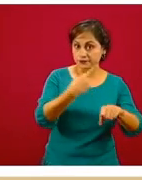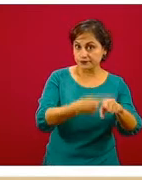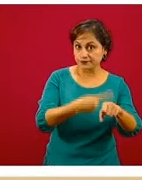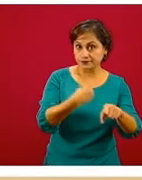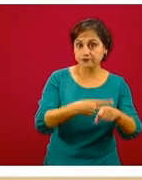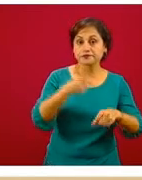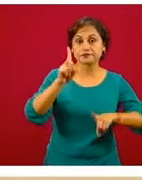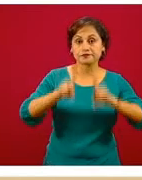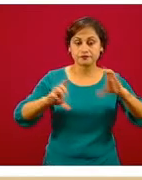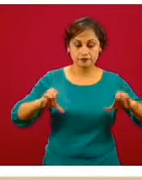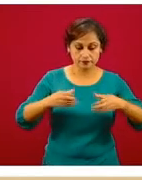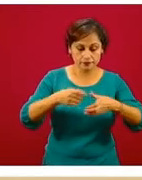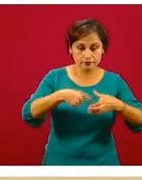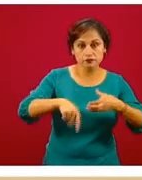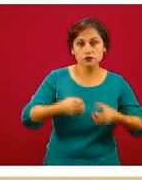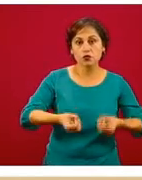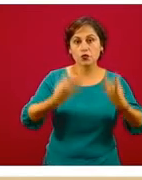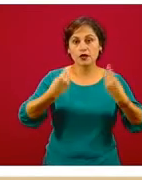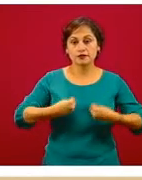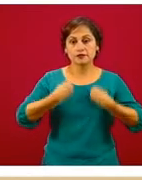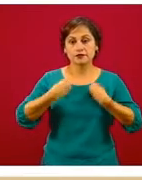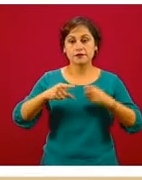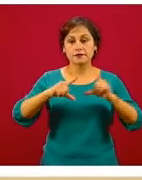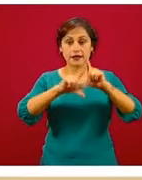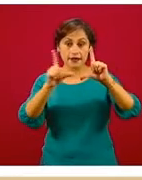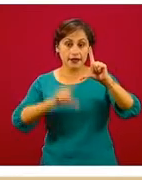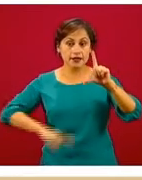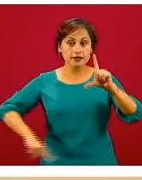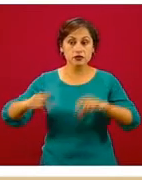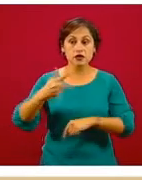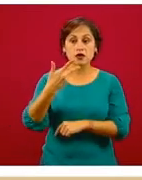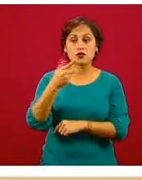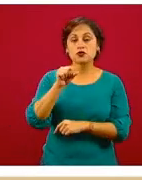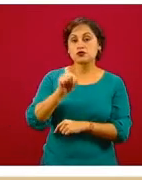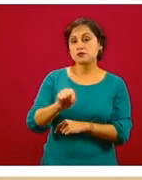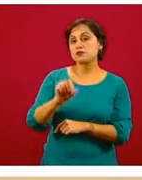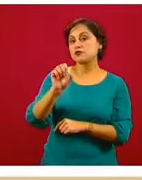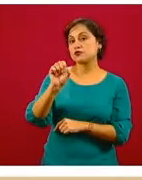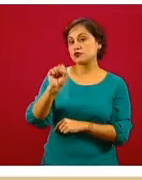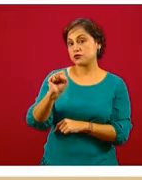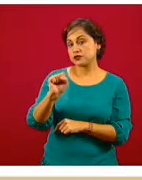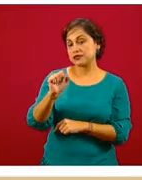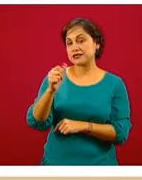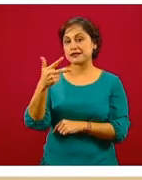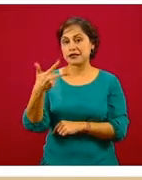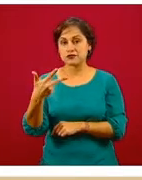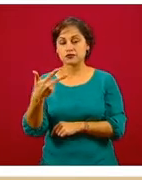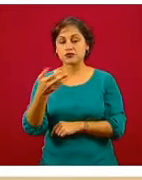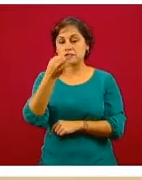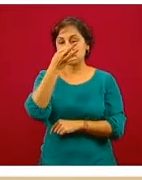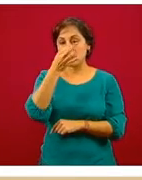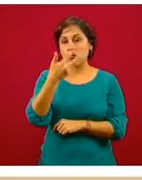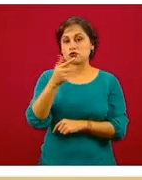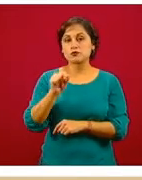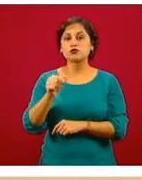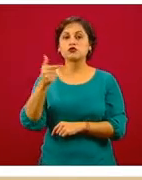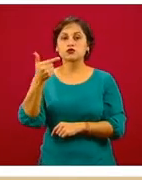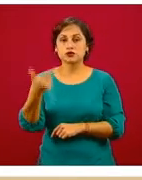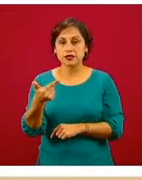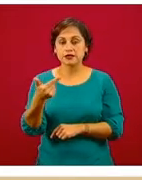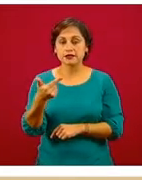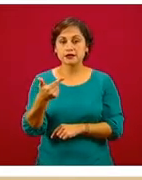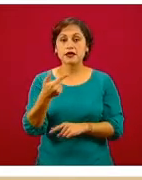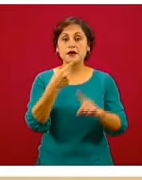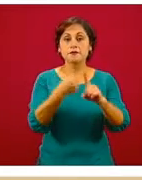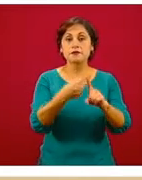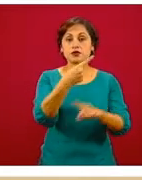number of cases divided by the population. So across the country, the incidence rate is 8.68, almost 8.7